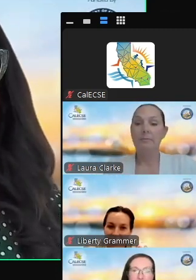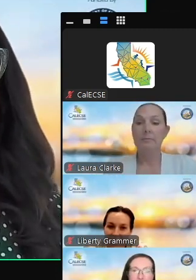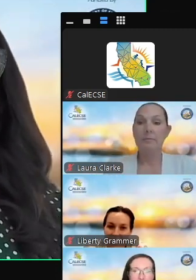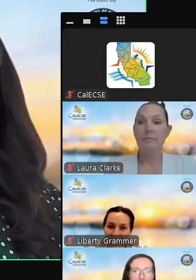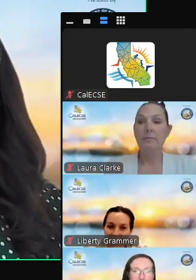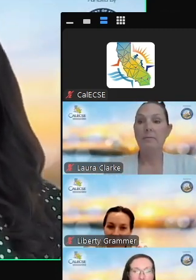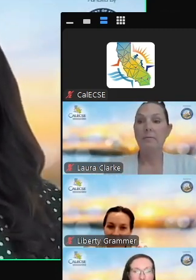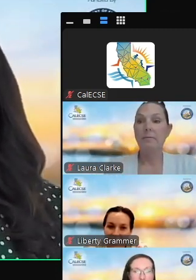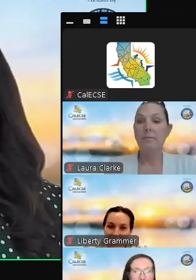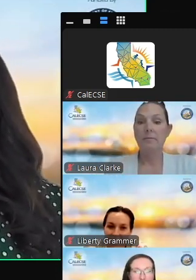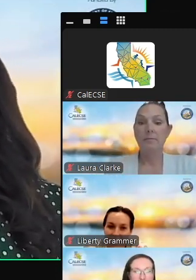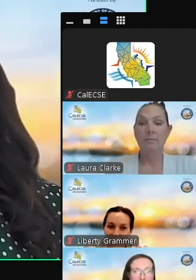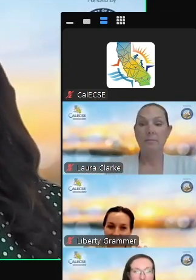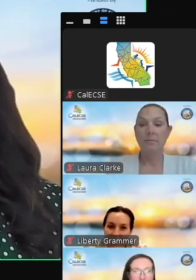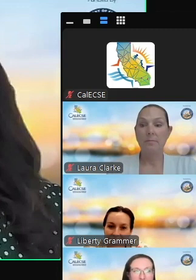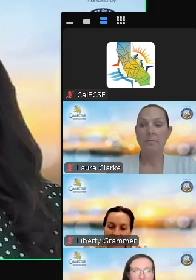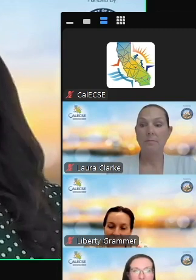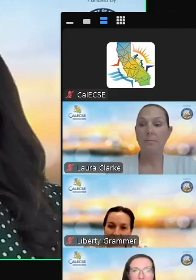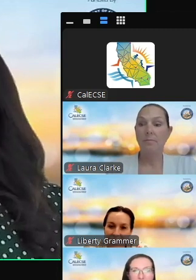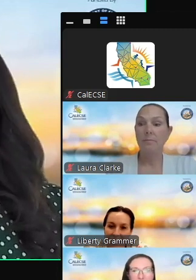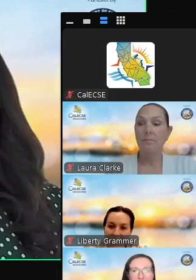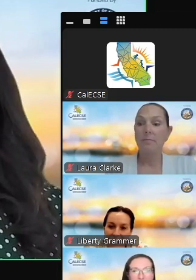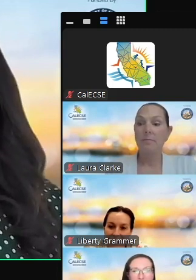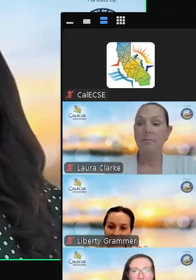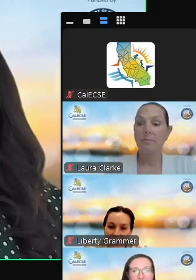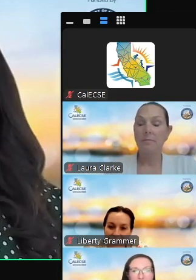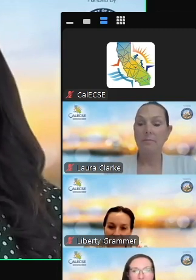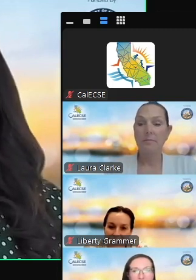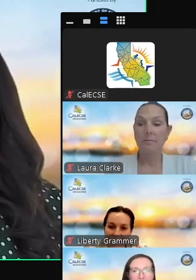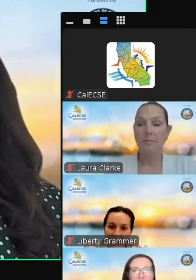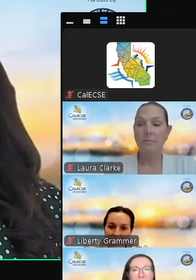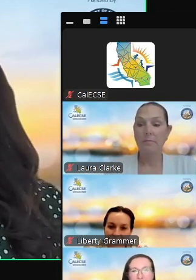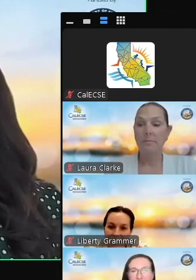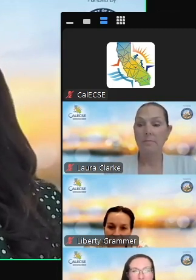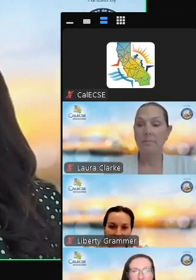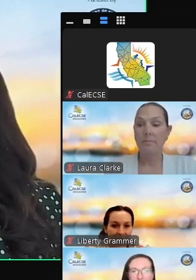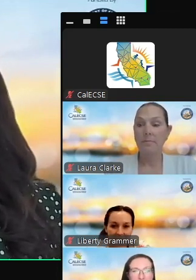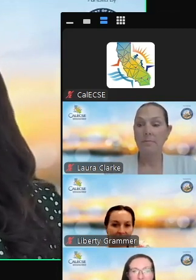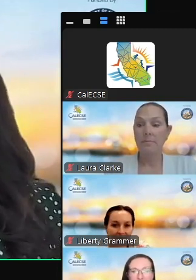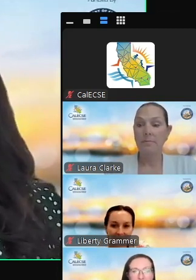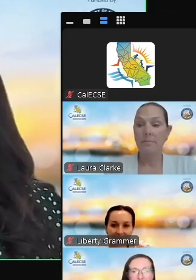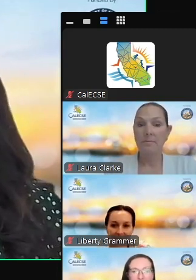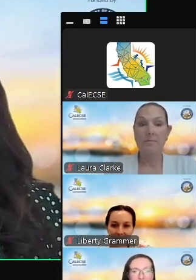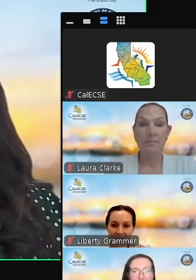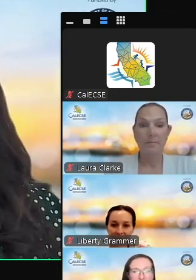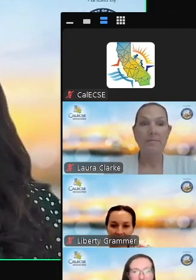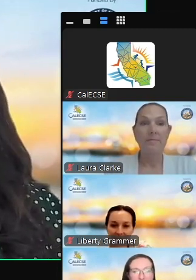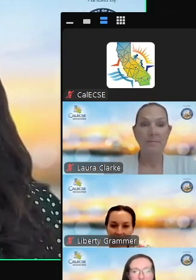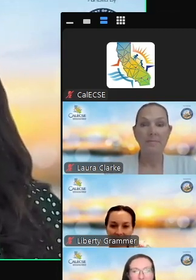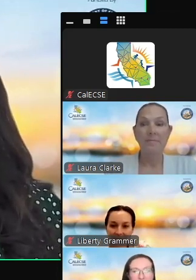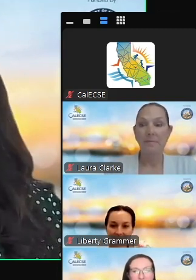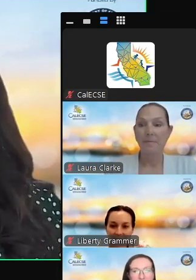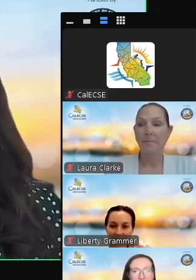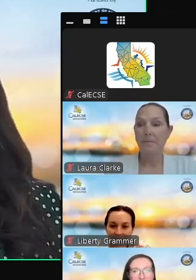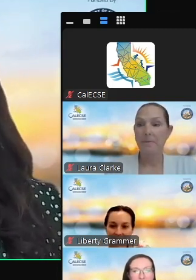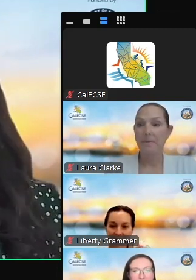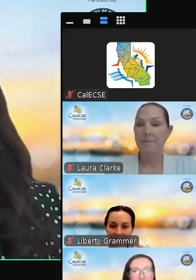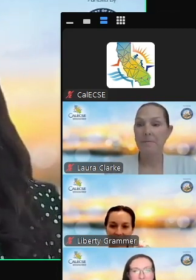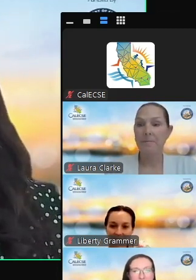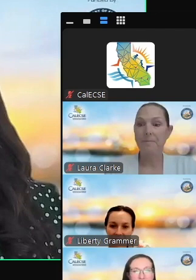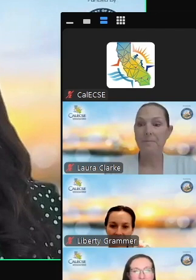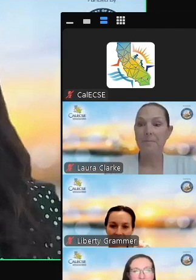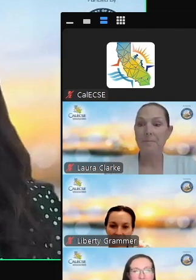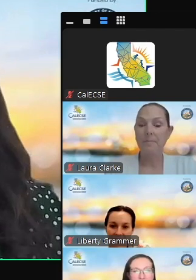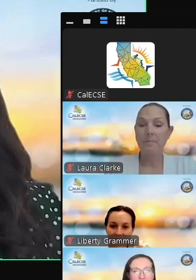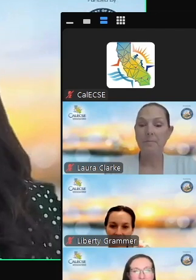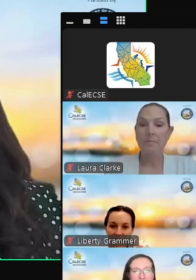that video is like the eye contact was solid. Am I not sharing my screen anymore? I feel like I lost my share. Let me go back to that.